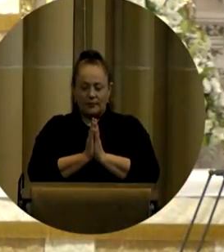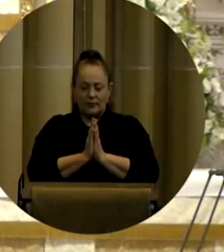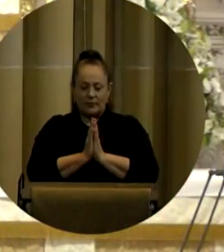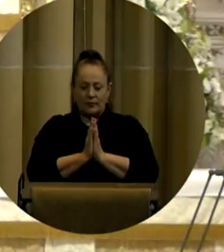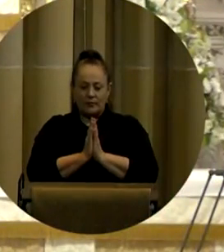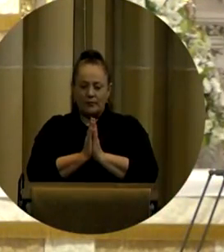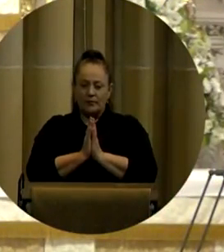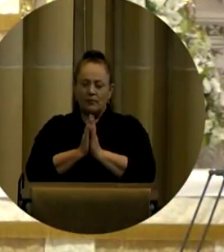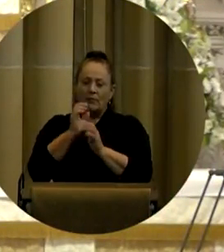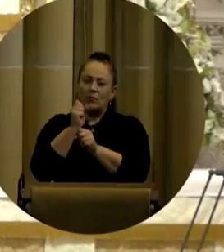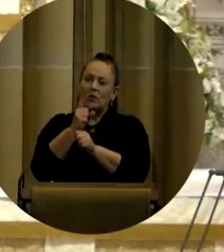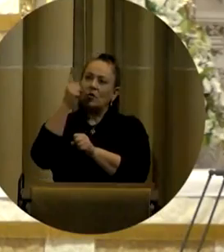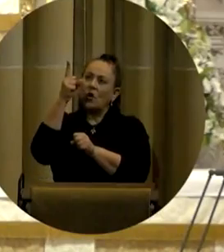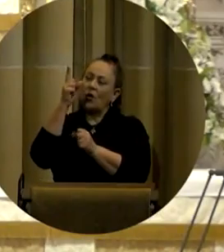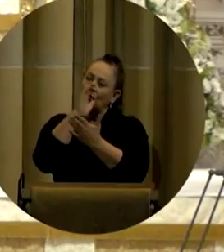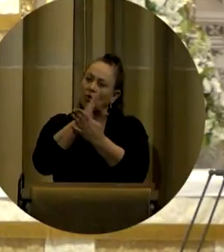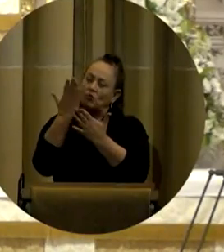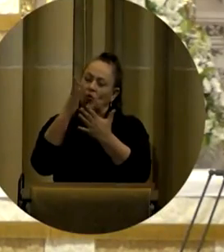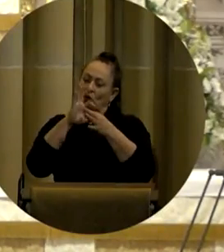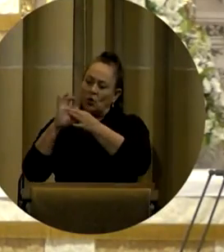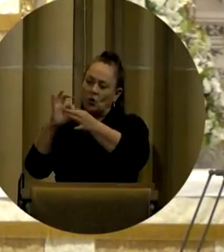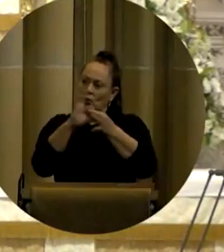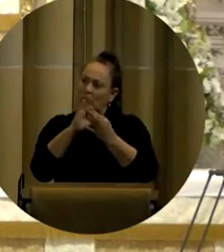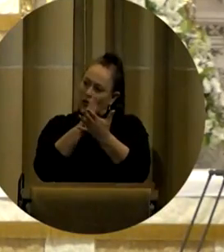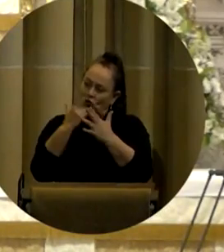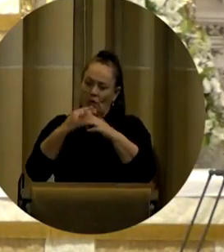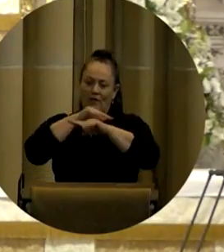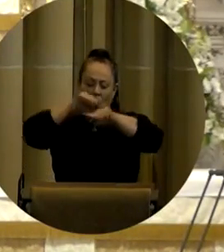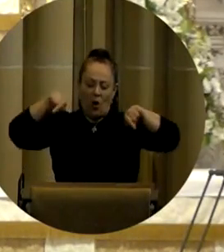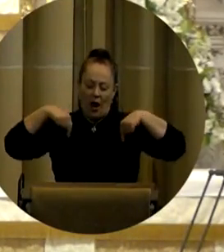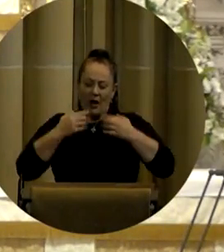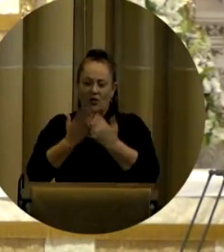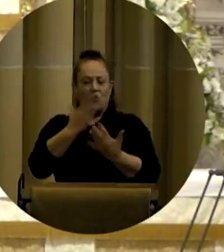O God, who are perfect unity and true charity,